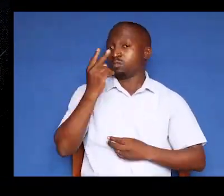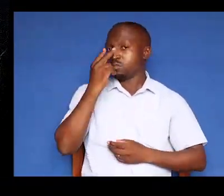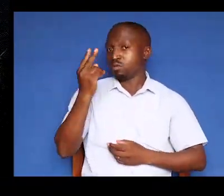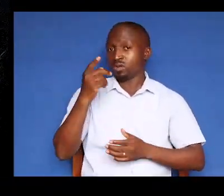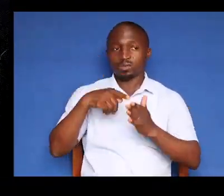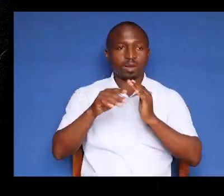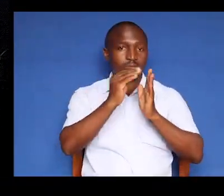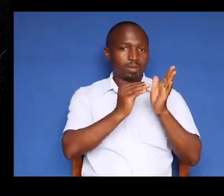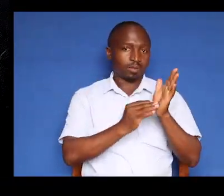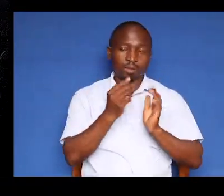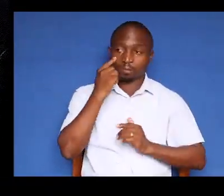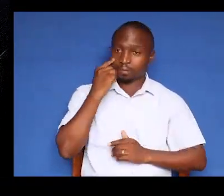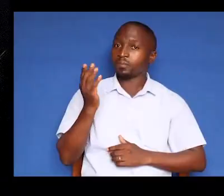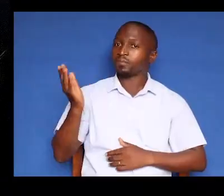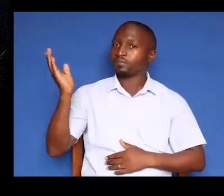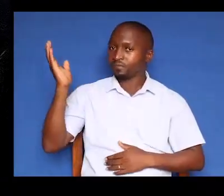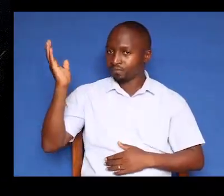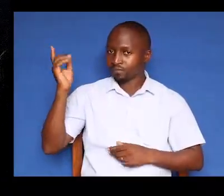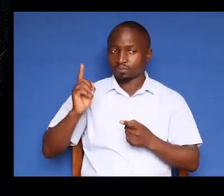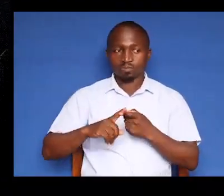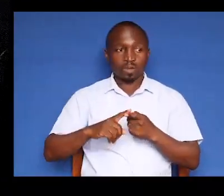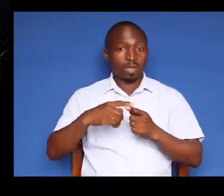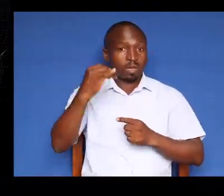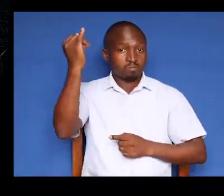our calculations. So graphically,